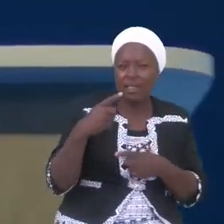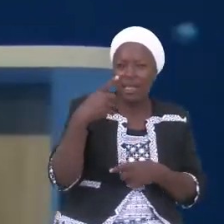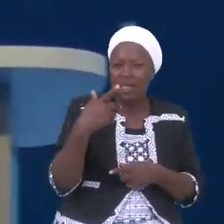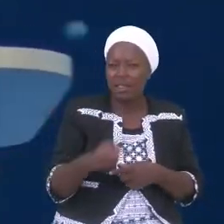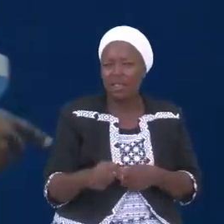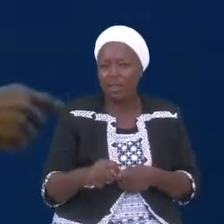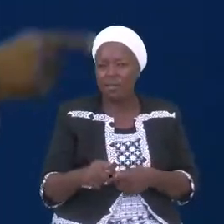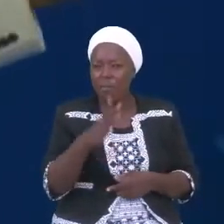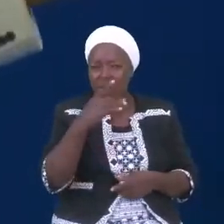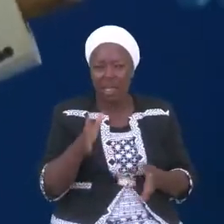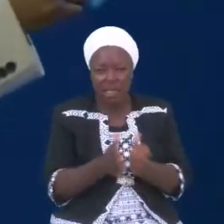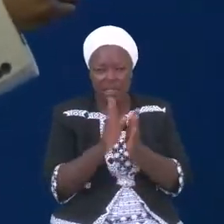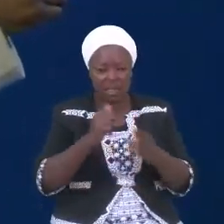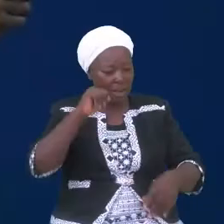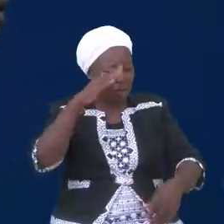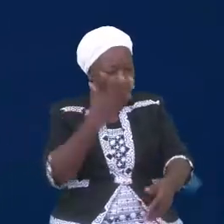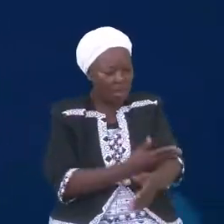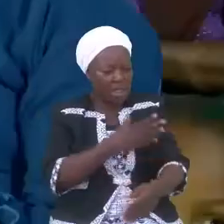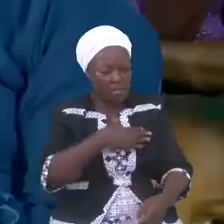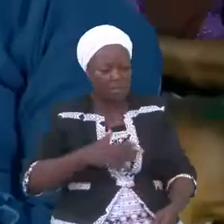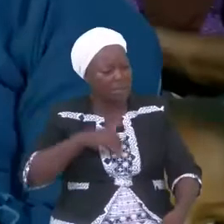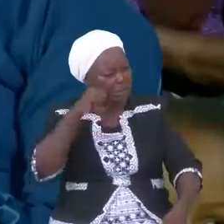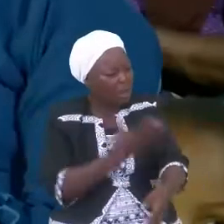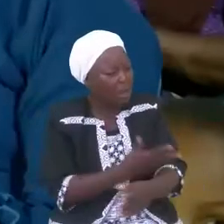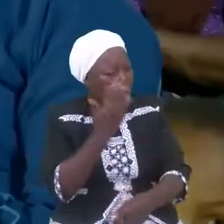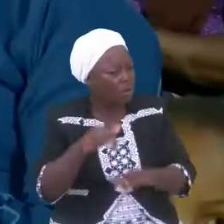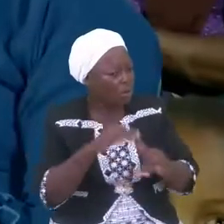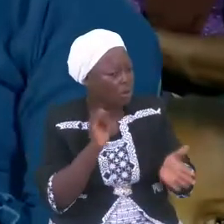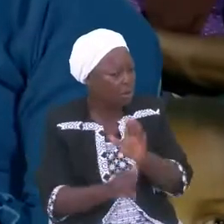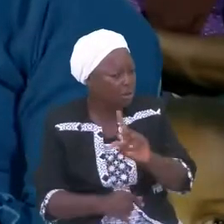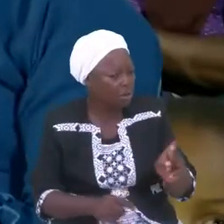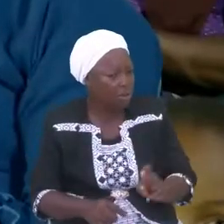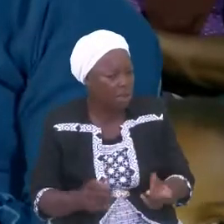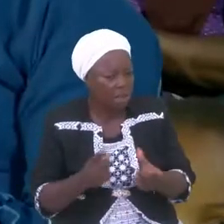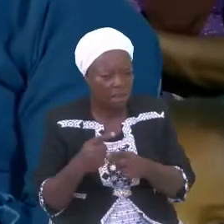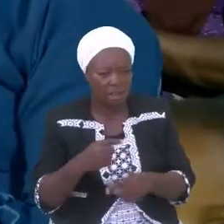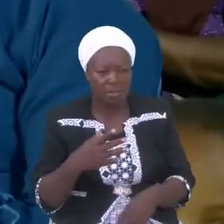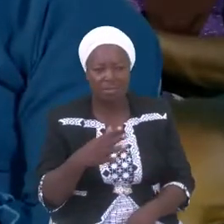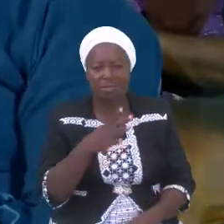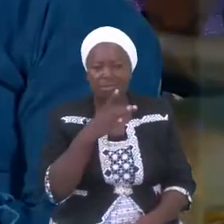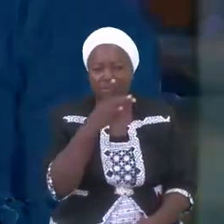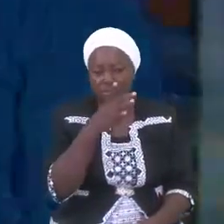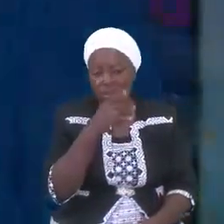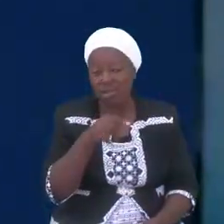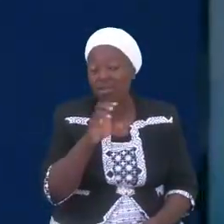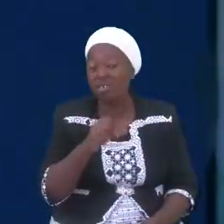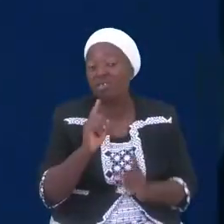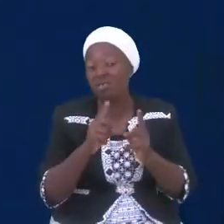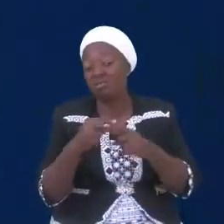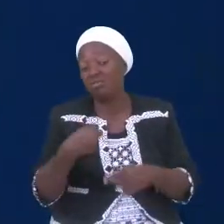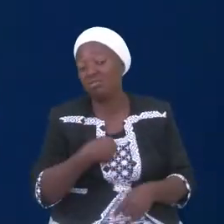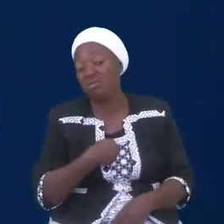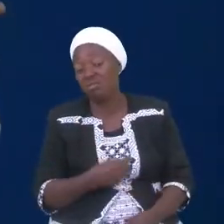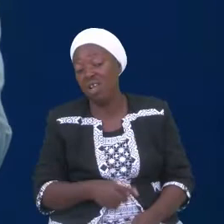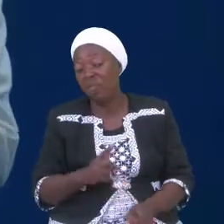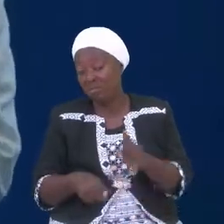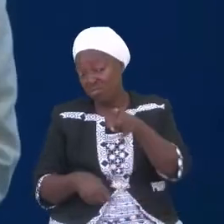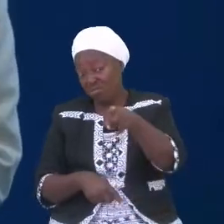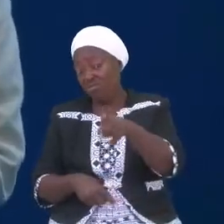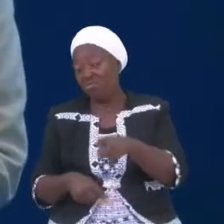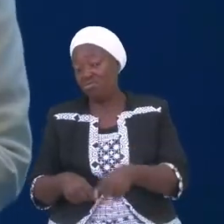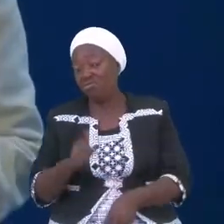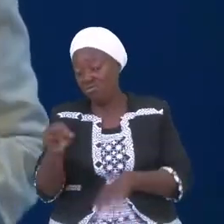"My daughter, why are you doing that?" And says, "Mommy, you can talk to me, but you too, you do